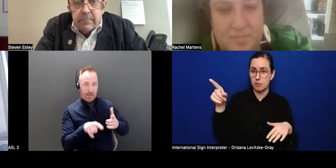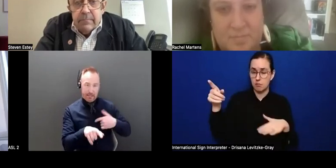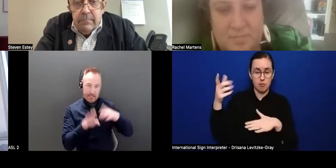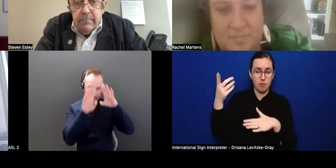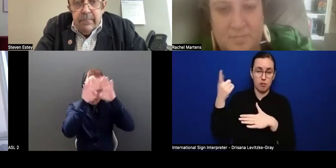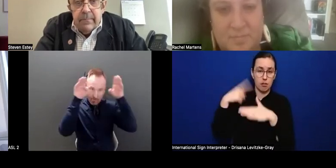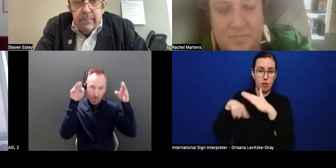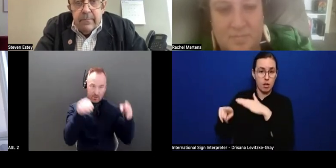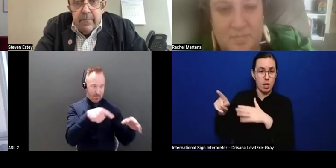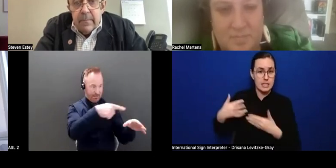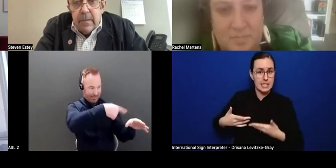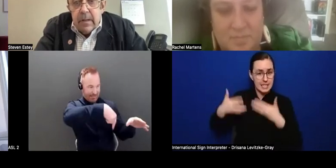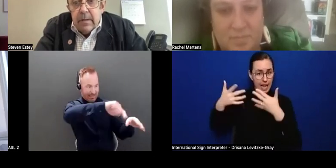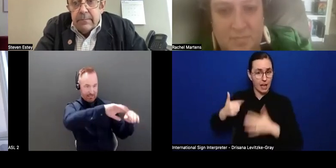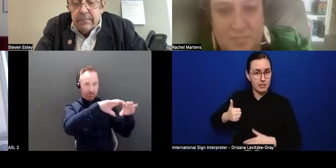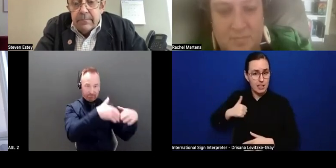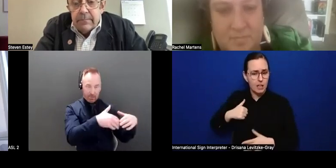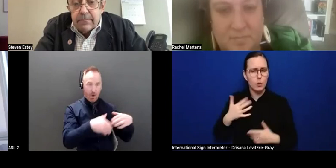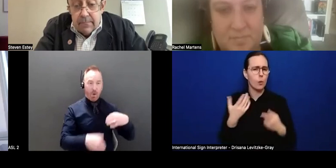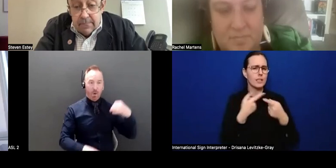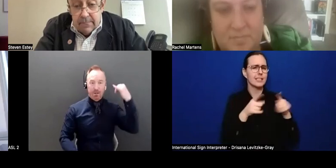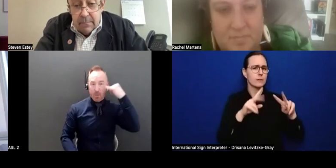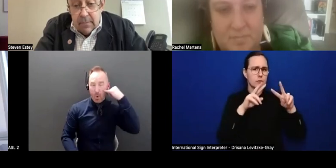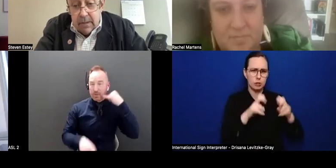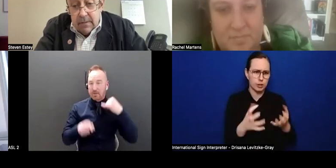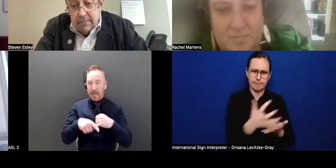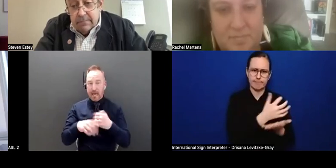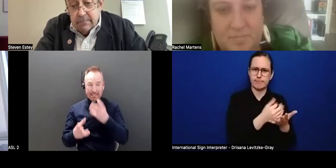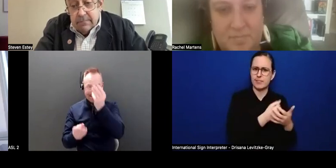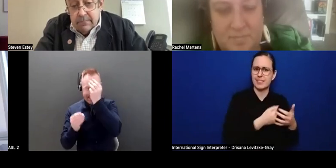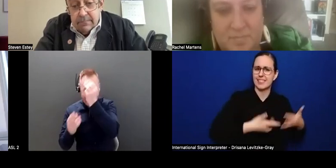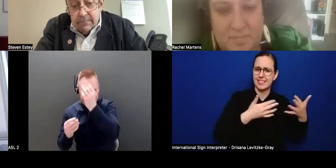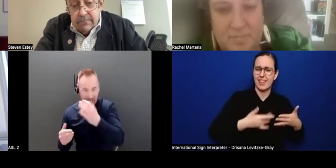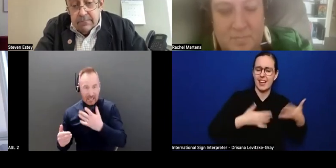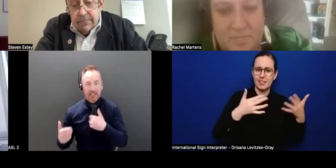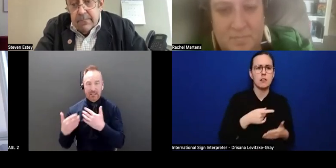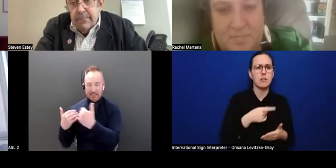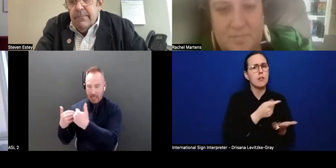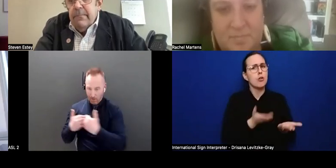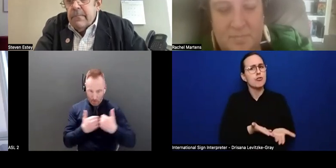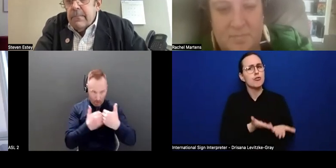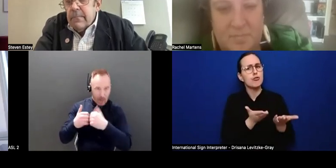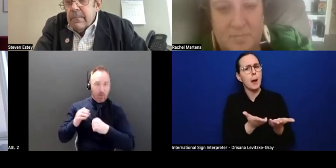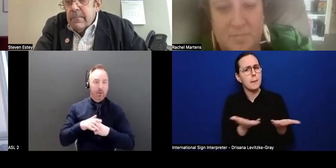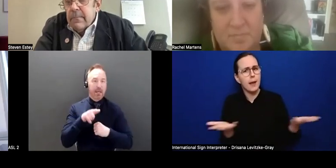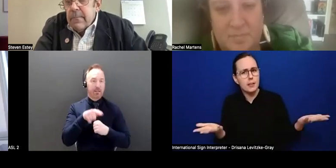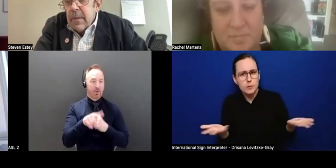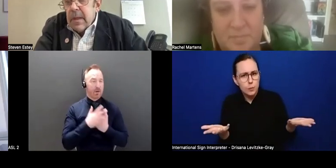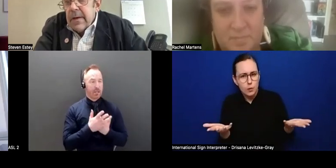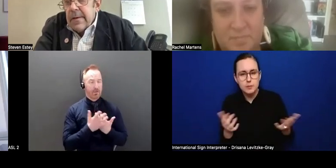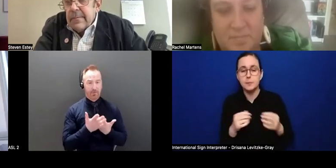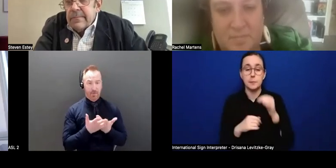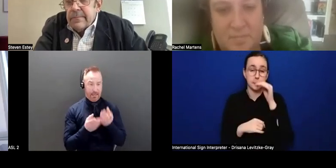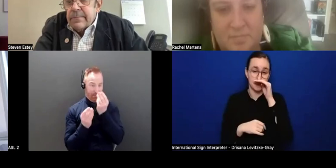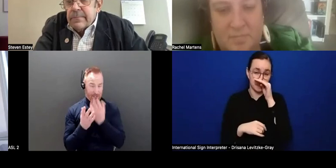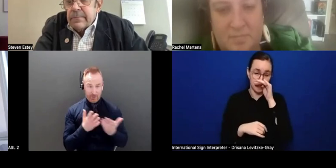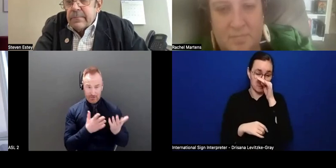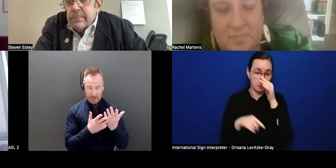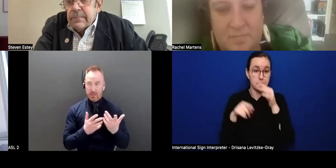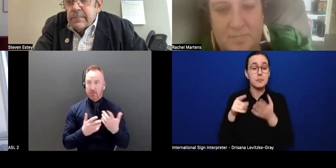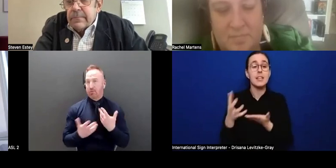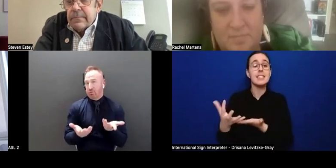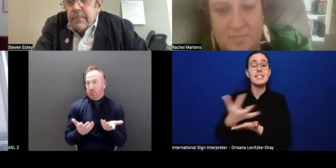collect the segregated data as recommended, and then to use this data to inform policy, to use this data to inform advocacy